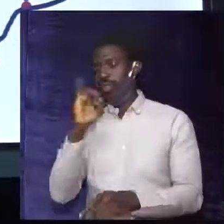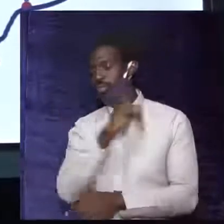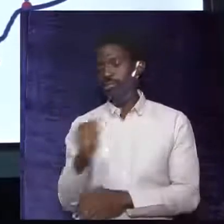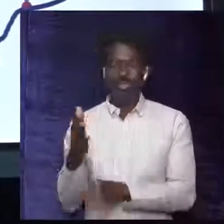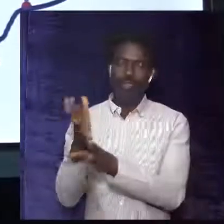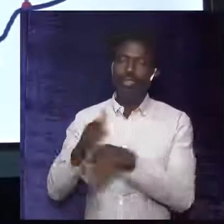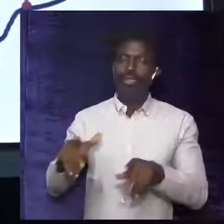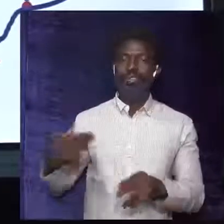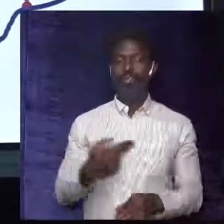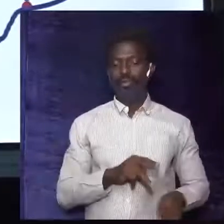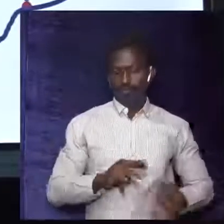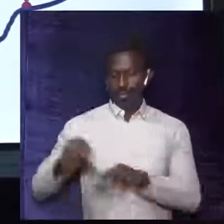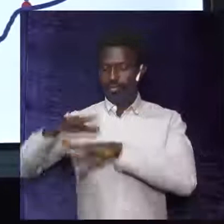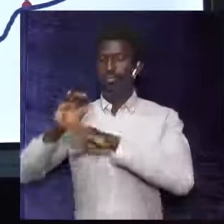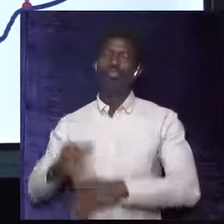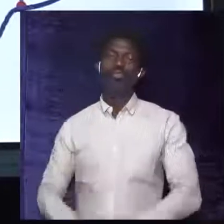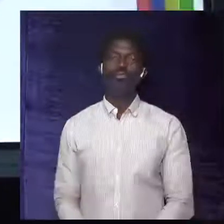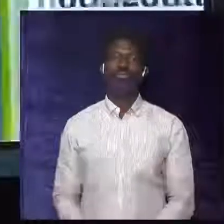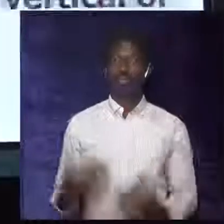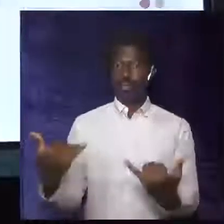line. Let's move on.